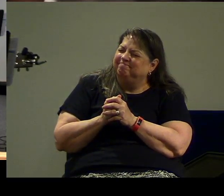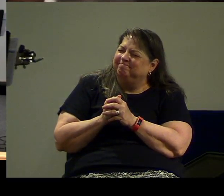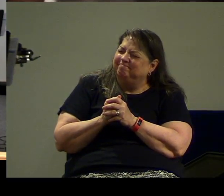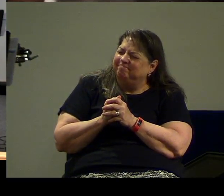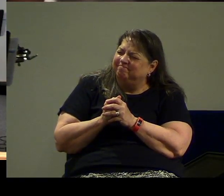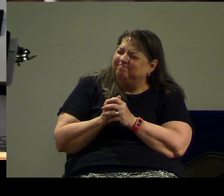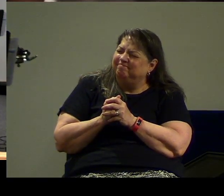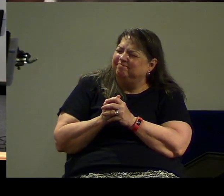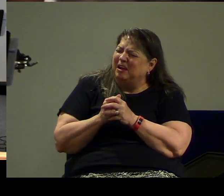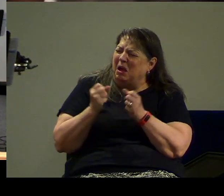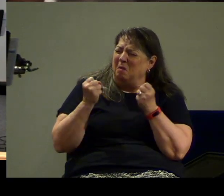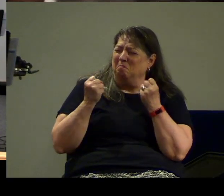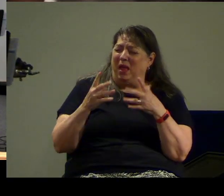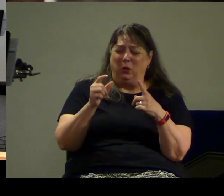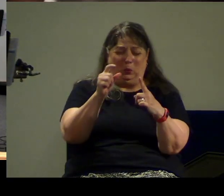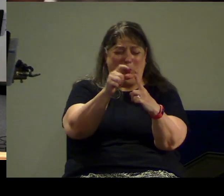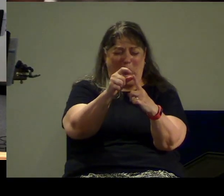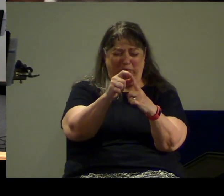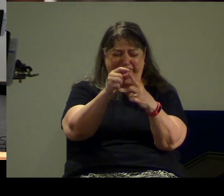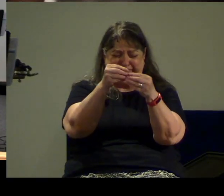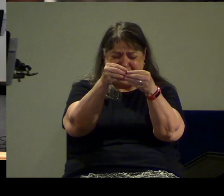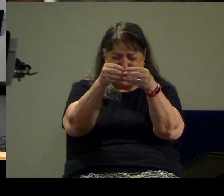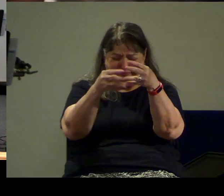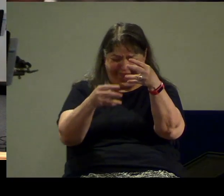There are so many words to describe you, God.